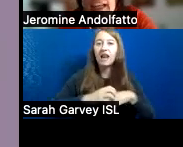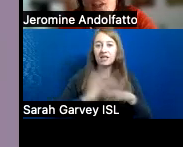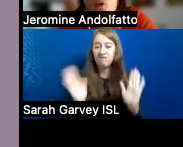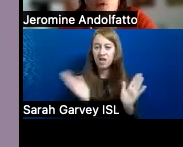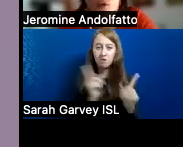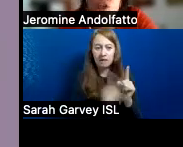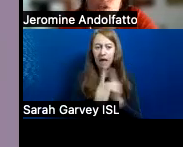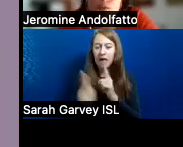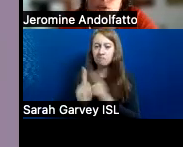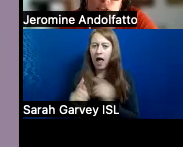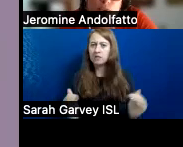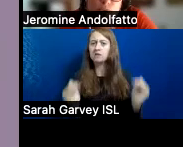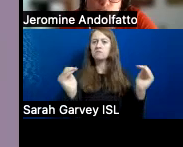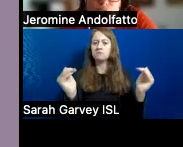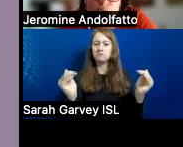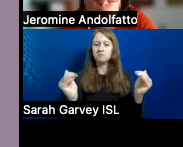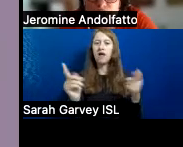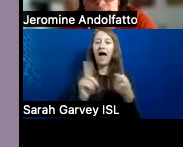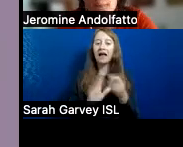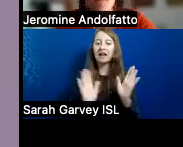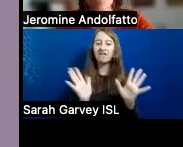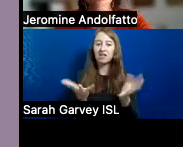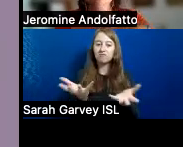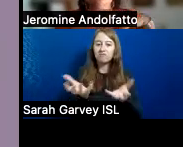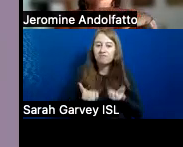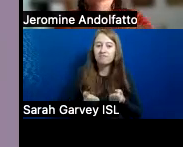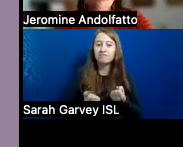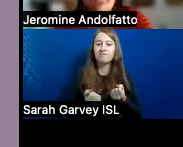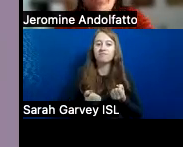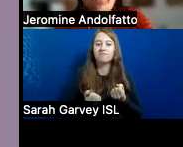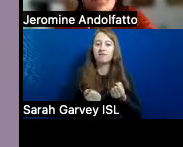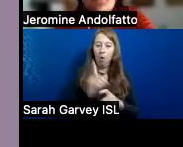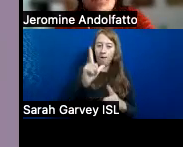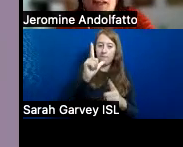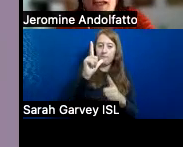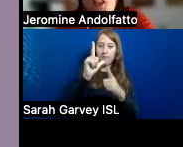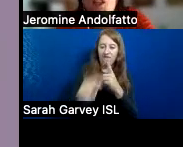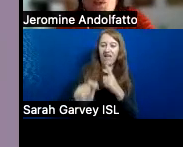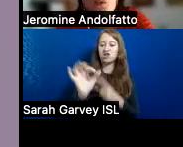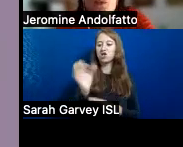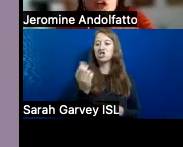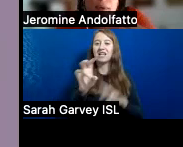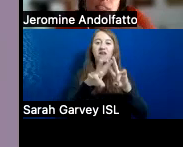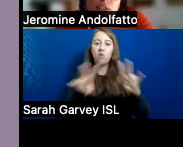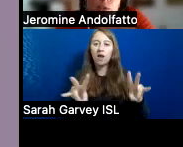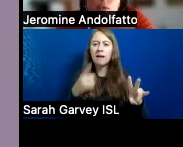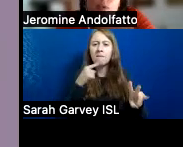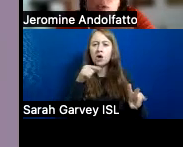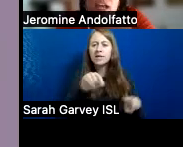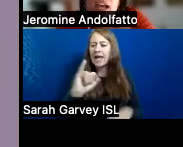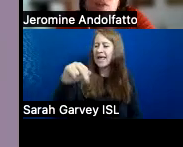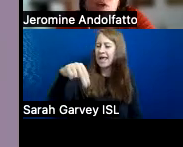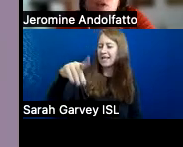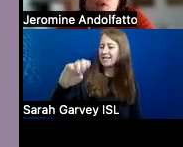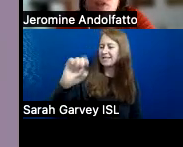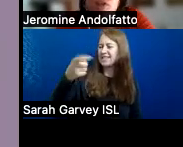an index for professional gender equality. So the index applies to companies which